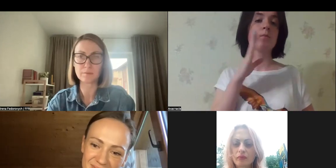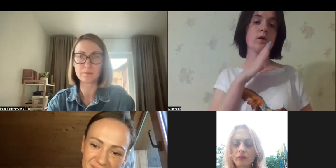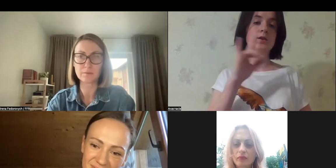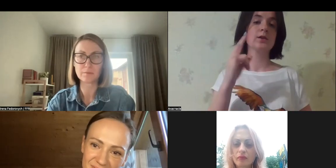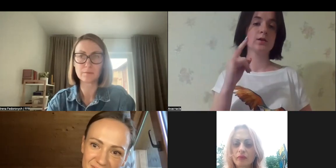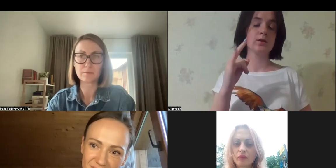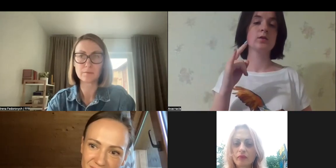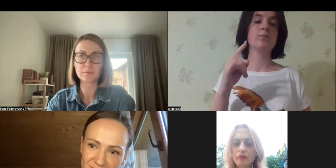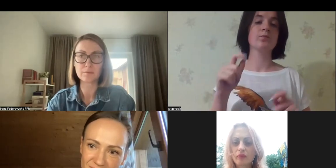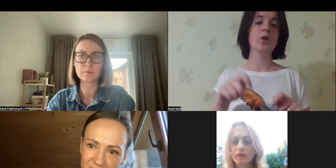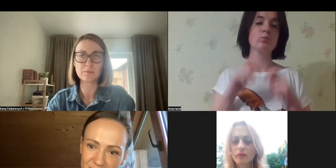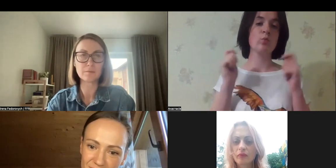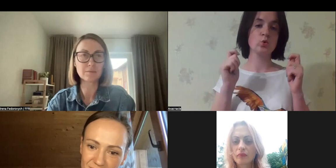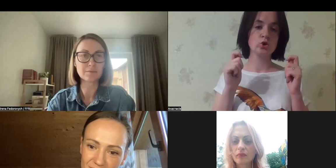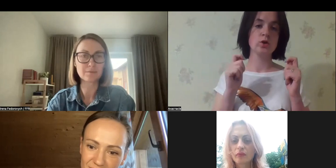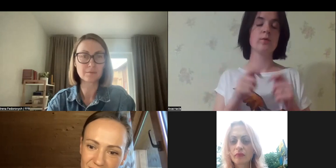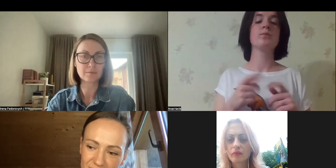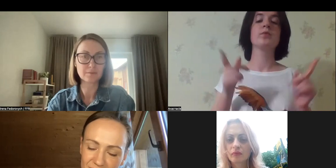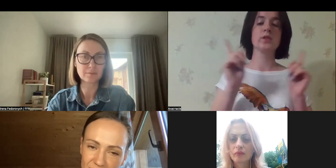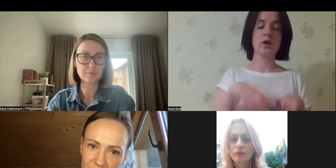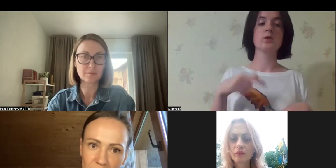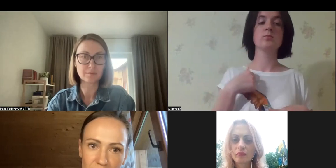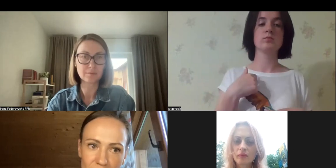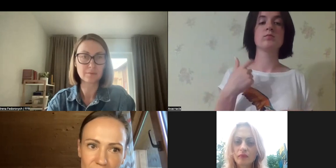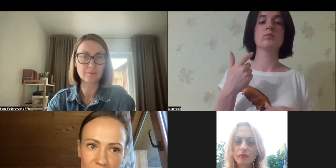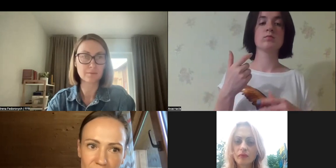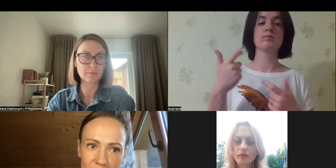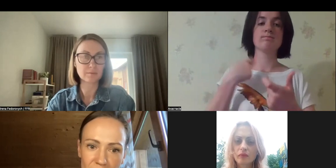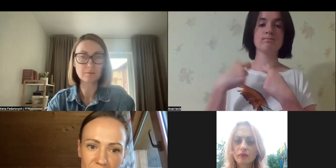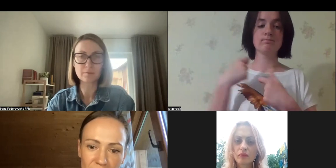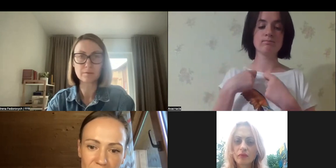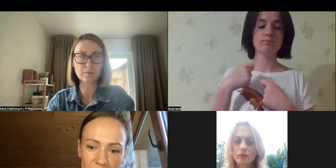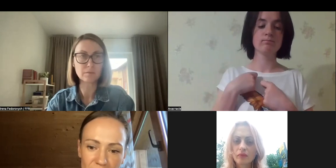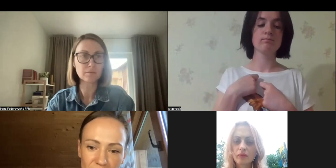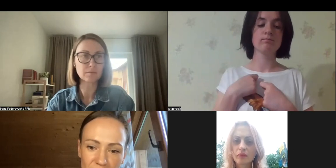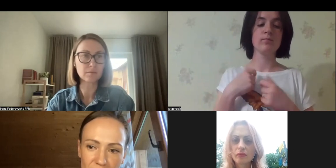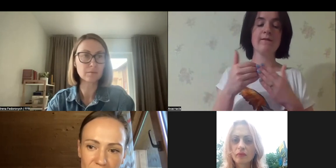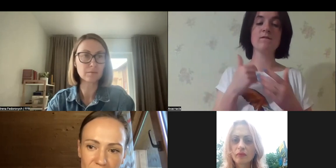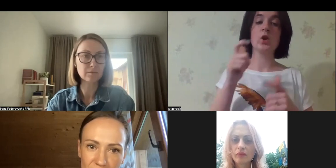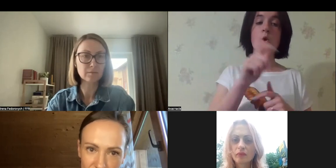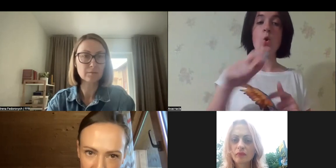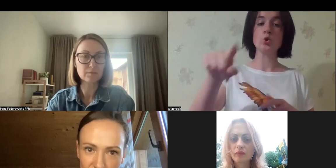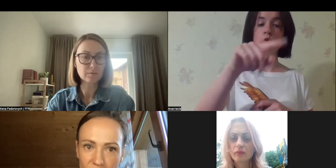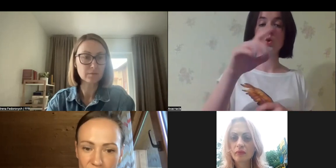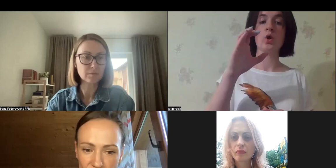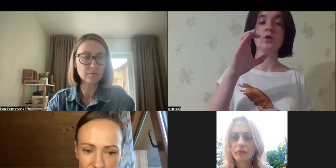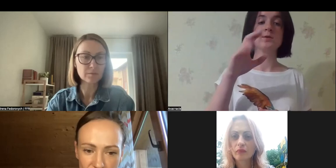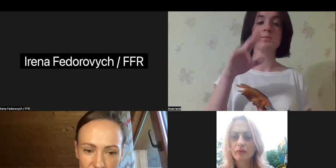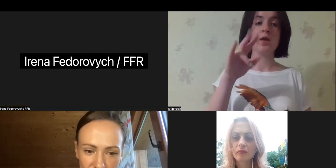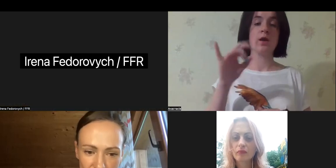I am a mom of a child with the complex disability and